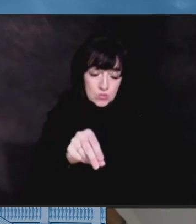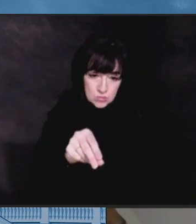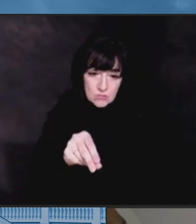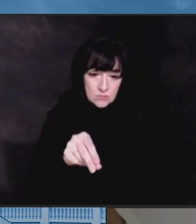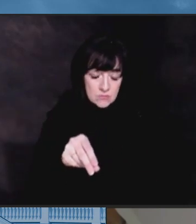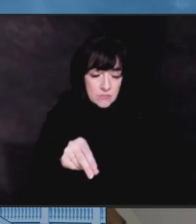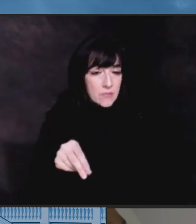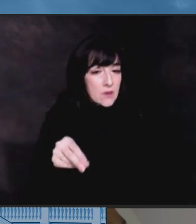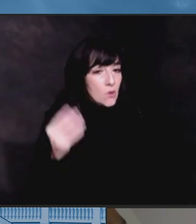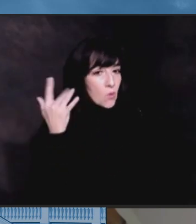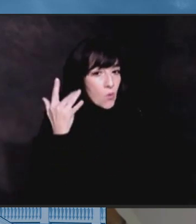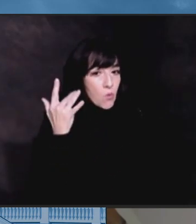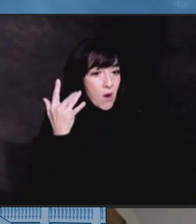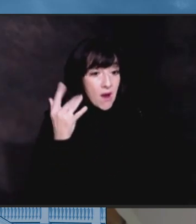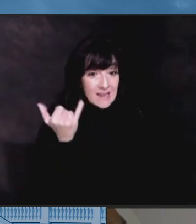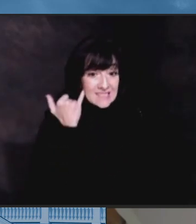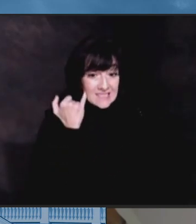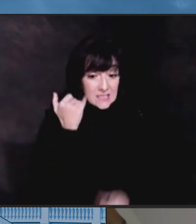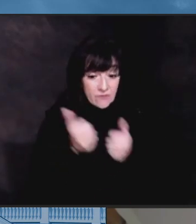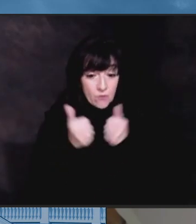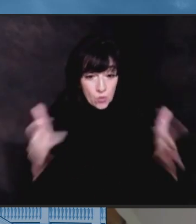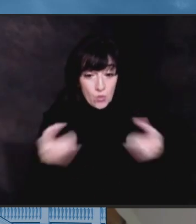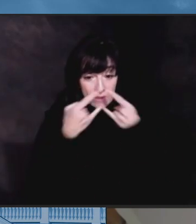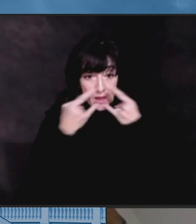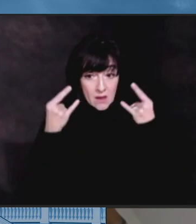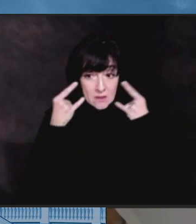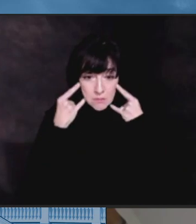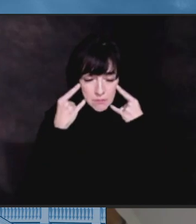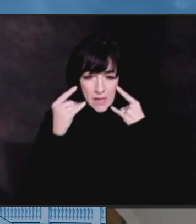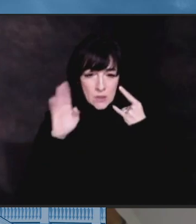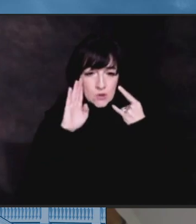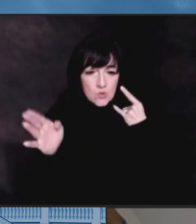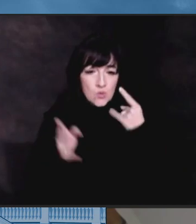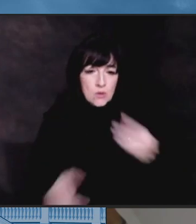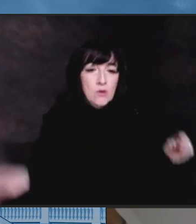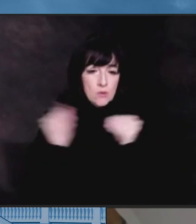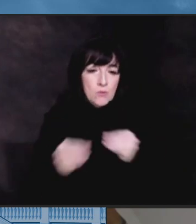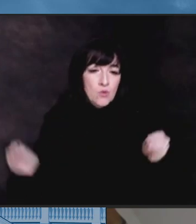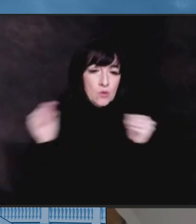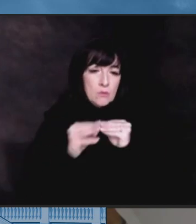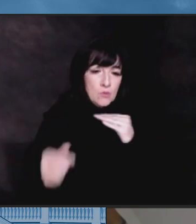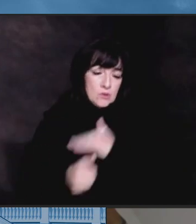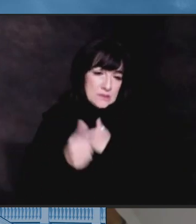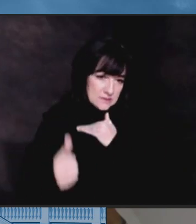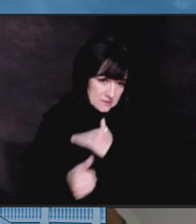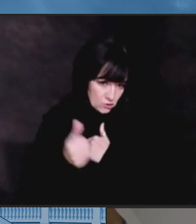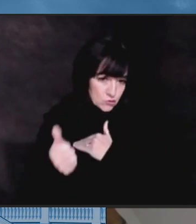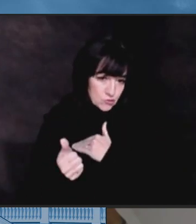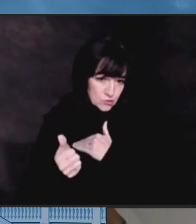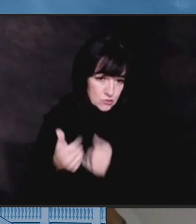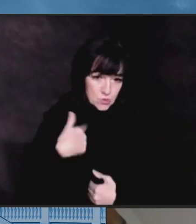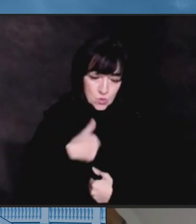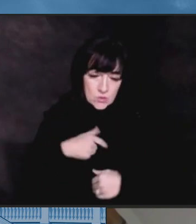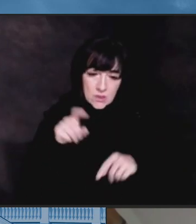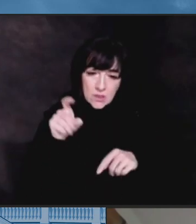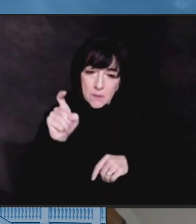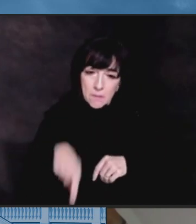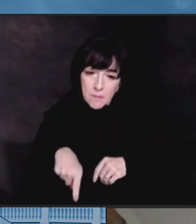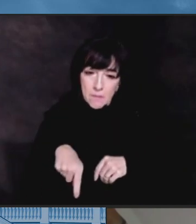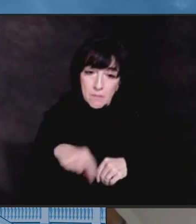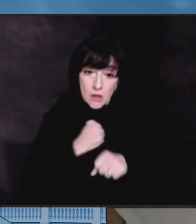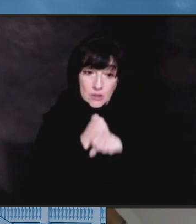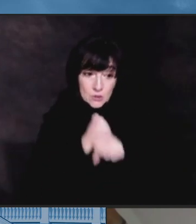and therefore the risk. And when you think about it, when we do that, we're protecting those hospital workers that are